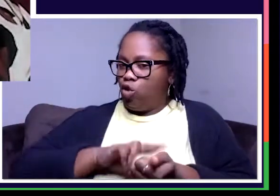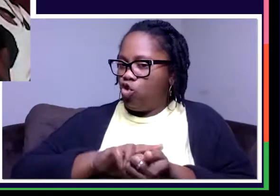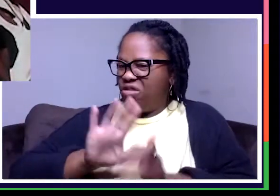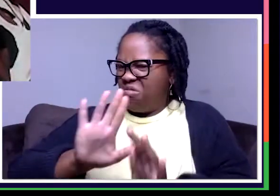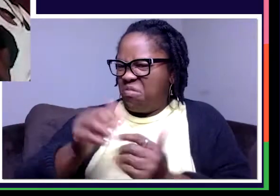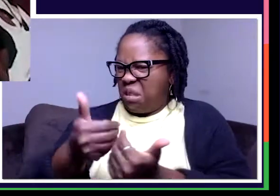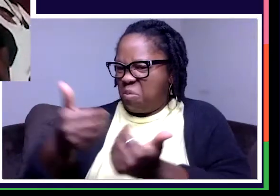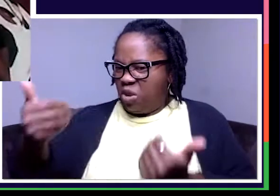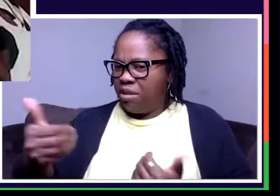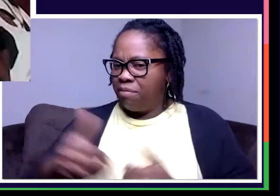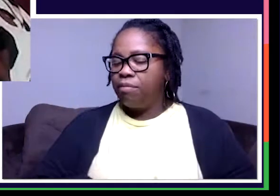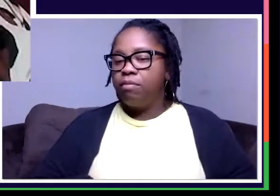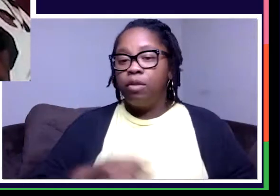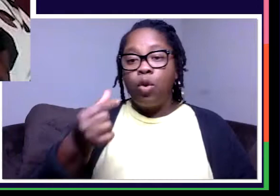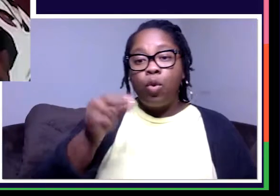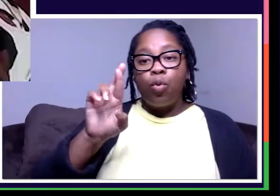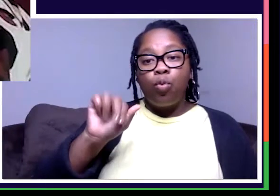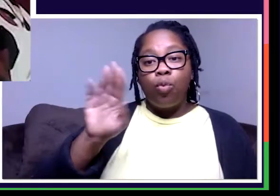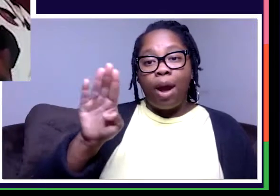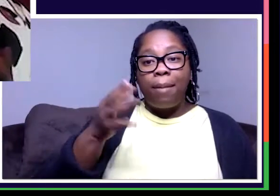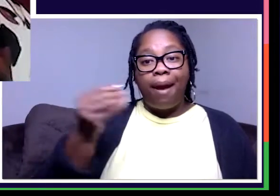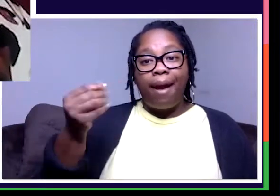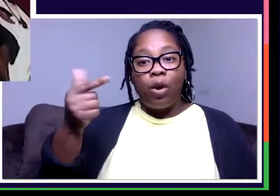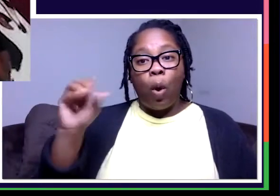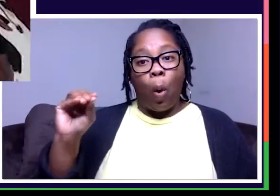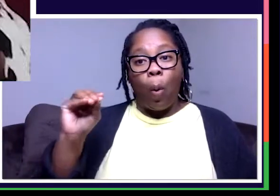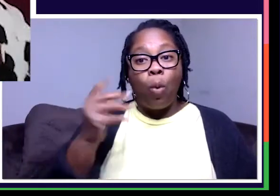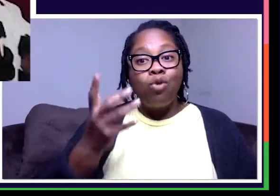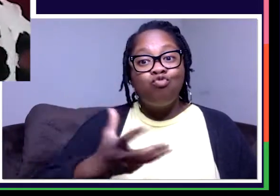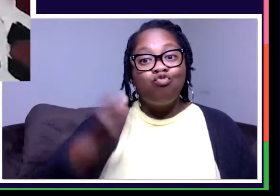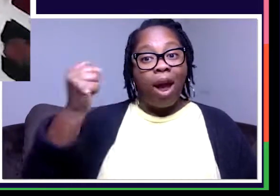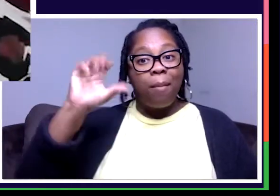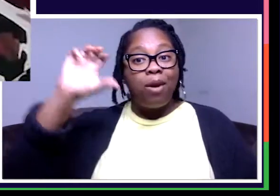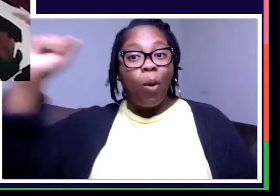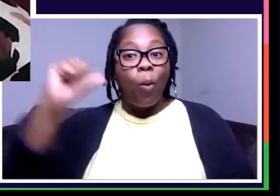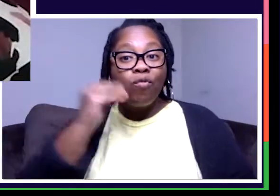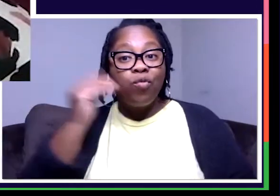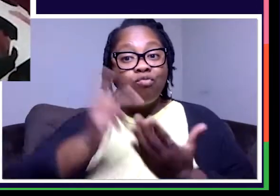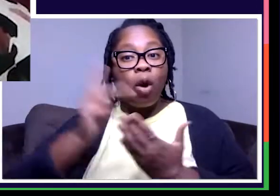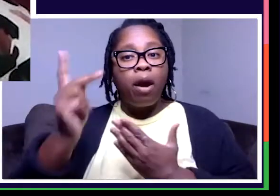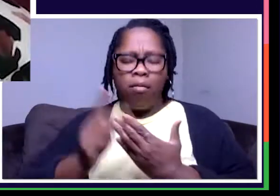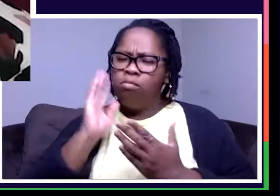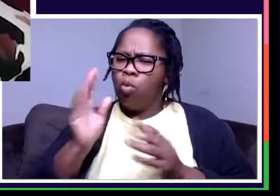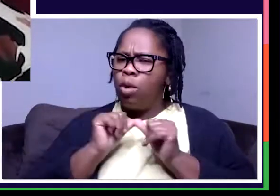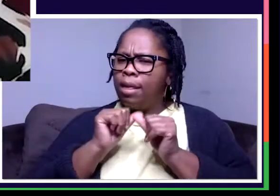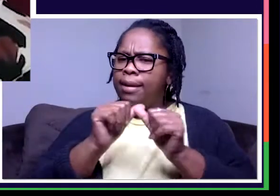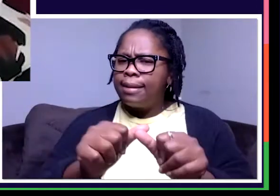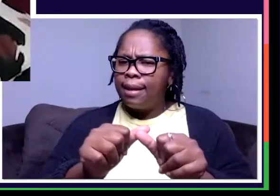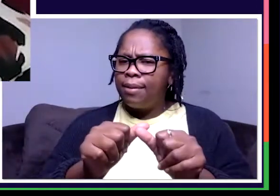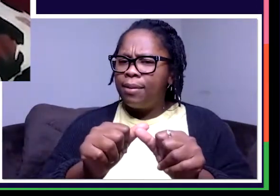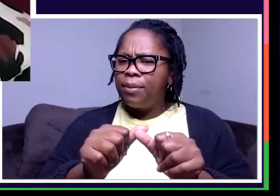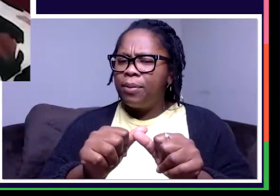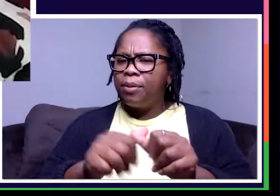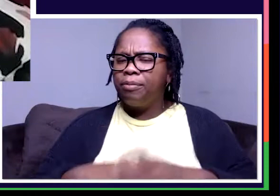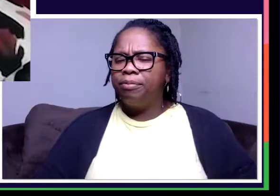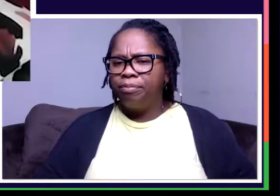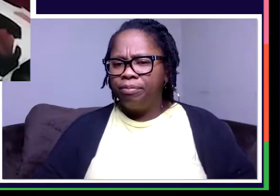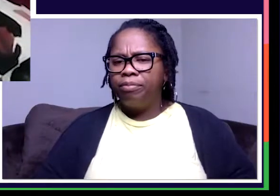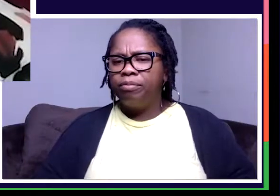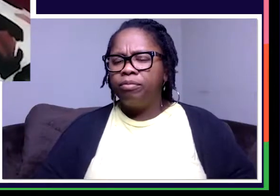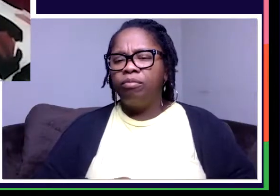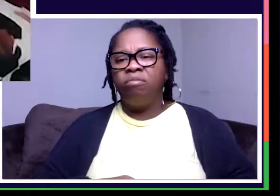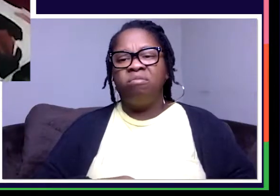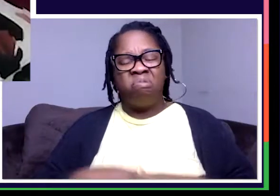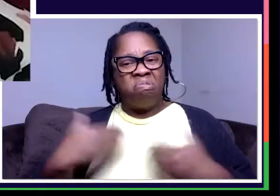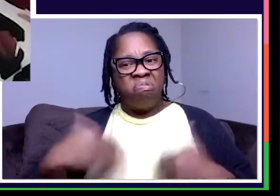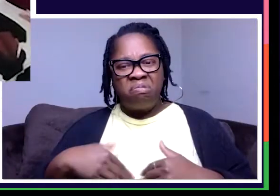program that affects nurses. The grab and go food program will also continue. We